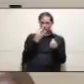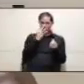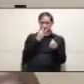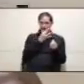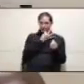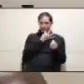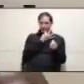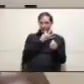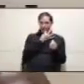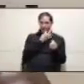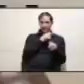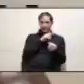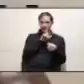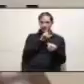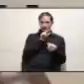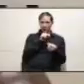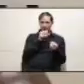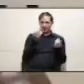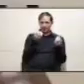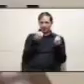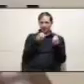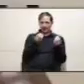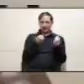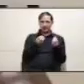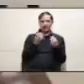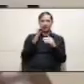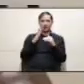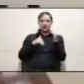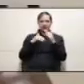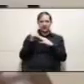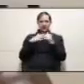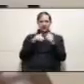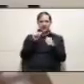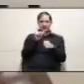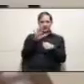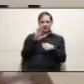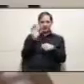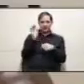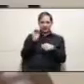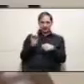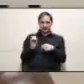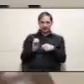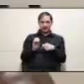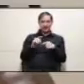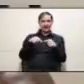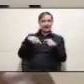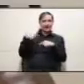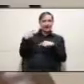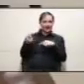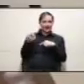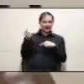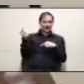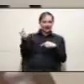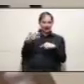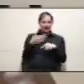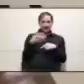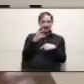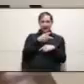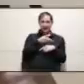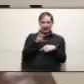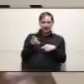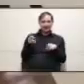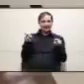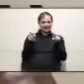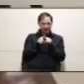an 7 point something and the construction is at 65%. On the following slide, again, you bring the same item back.